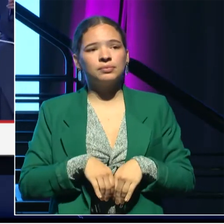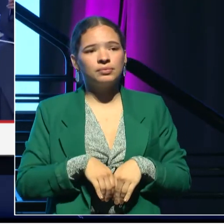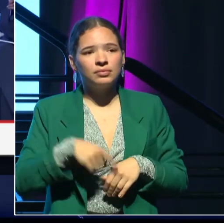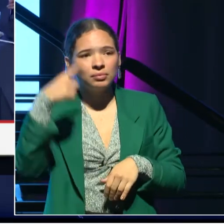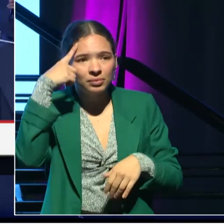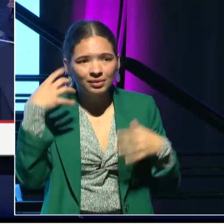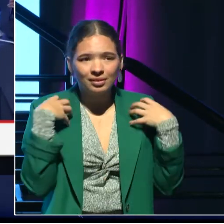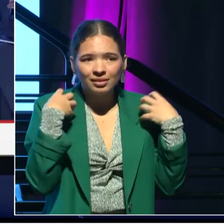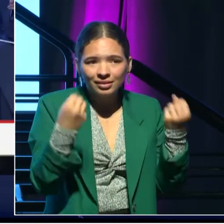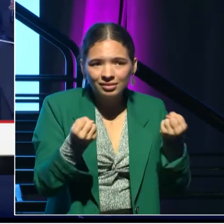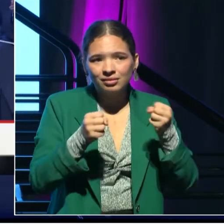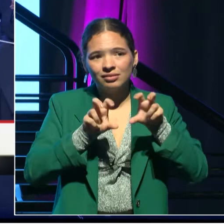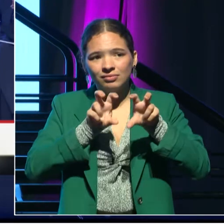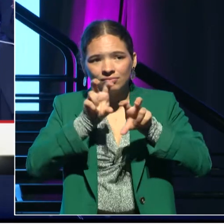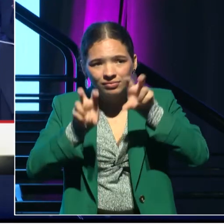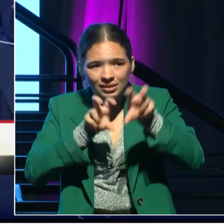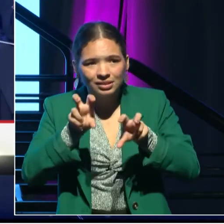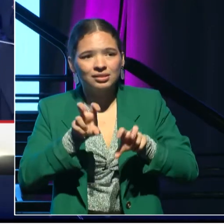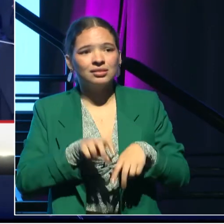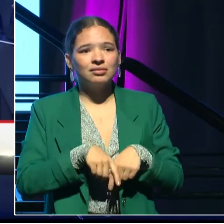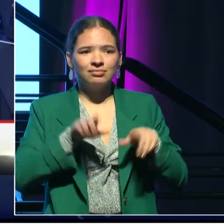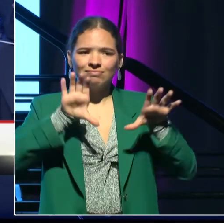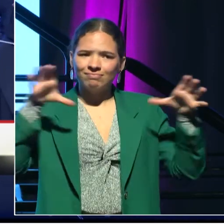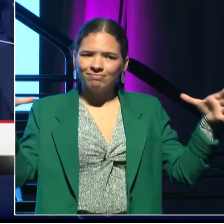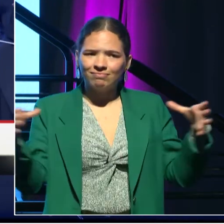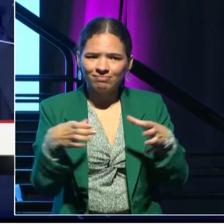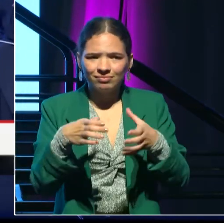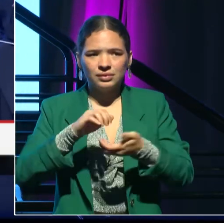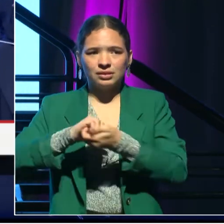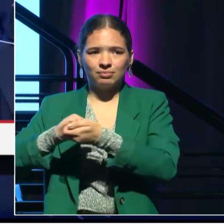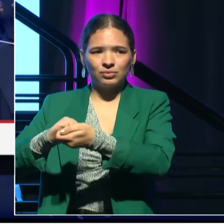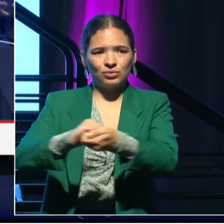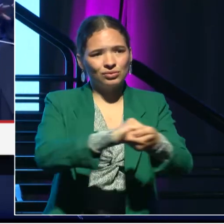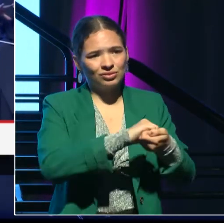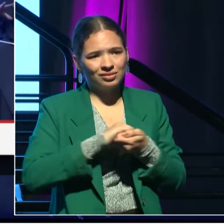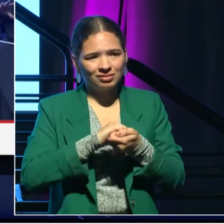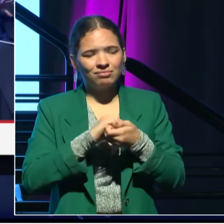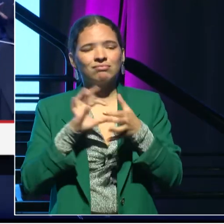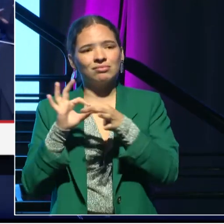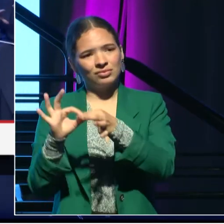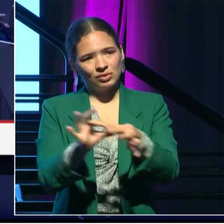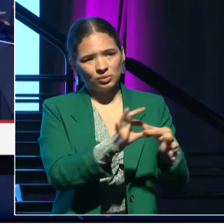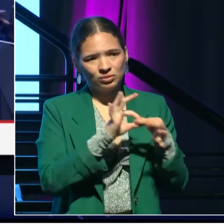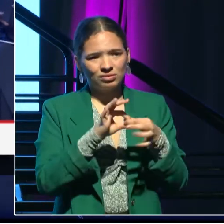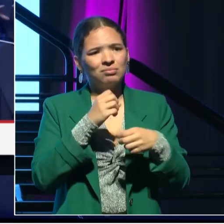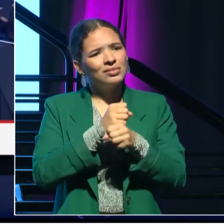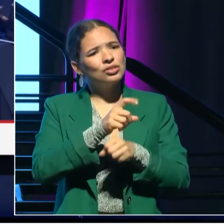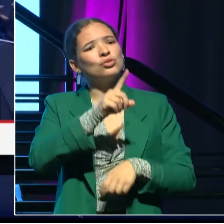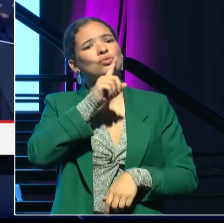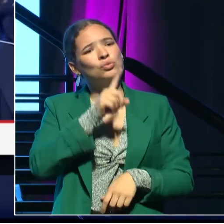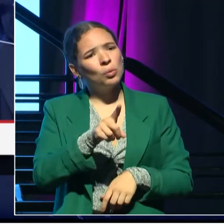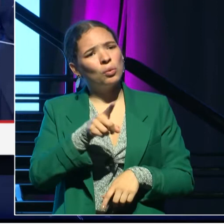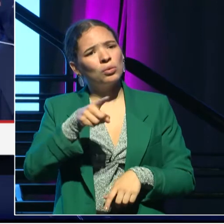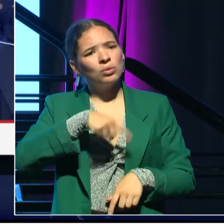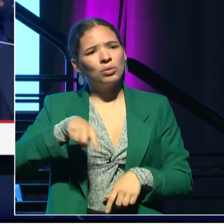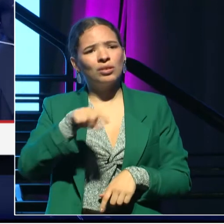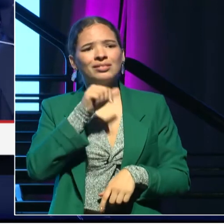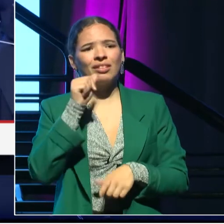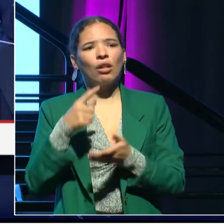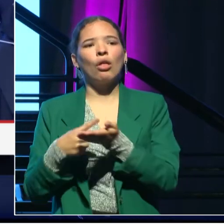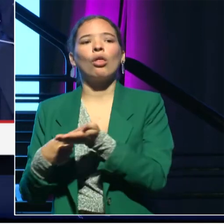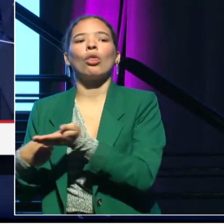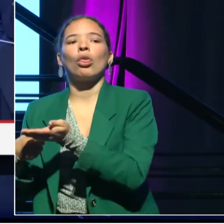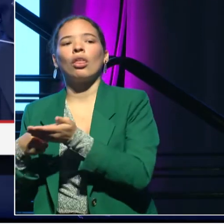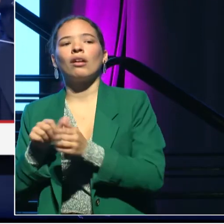need to be doing collectively and collaboratively to make sure that we are no longer having conversations about this